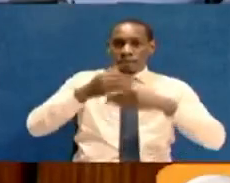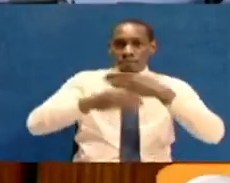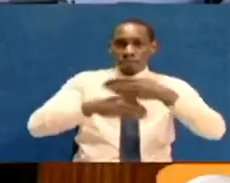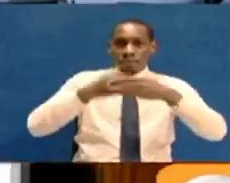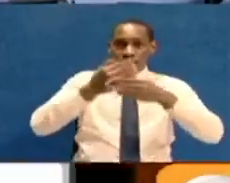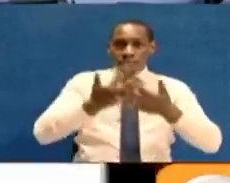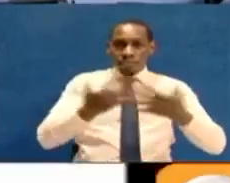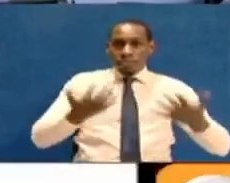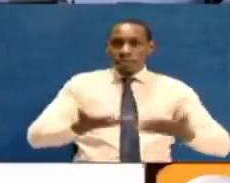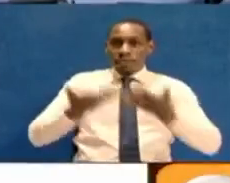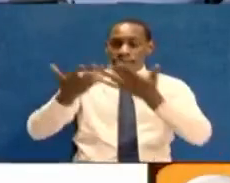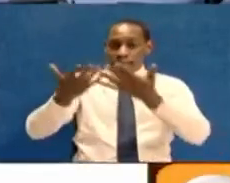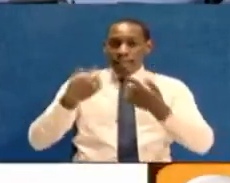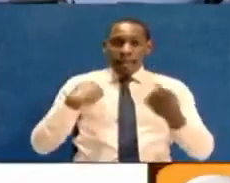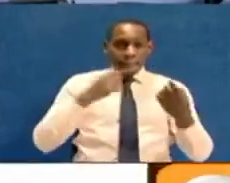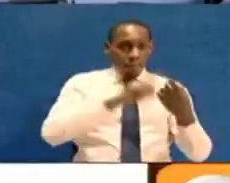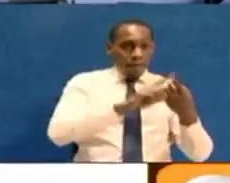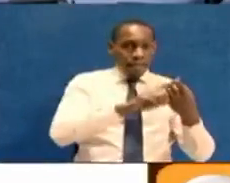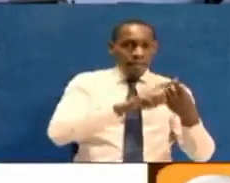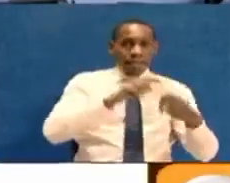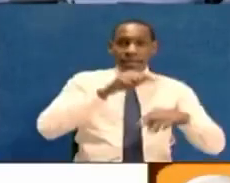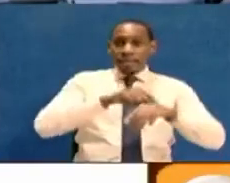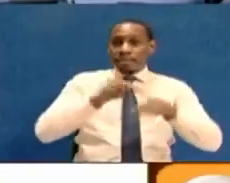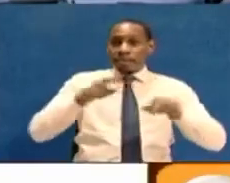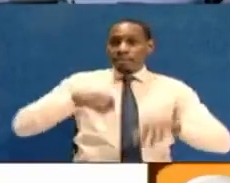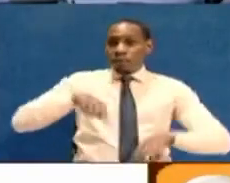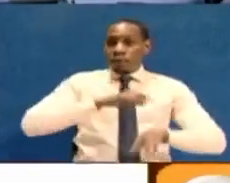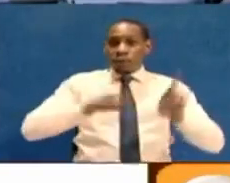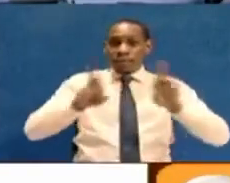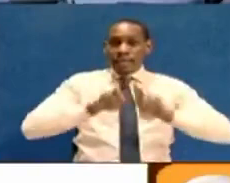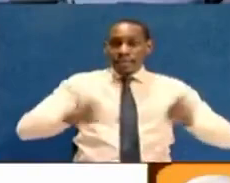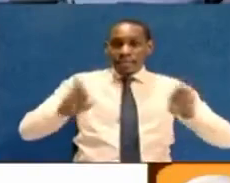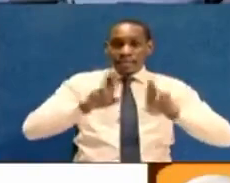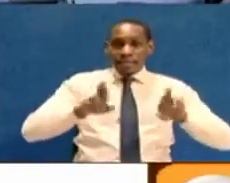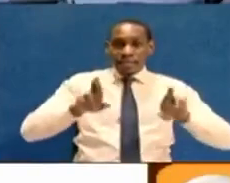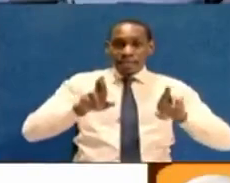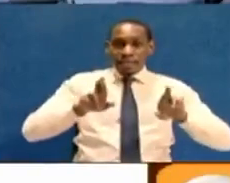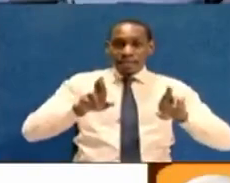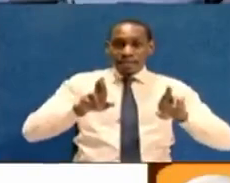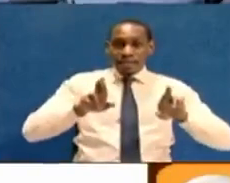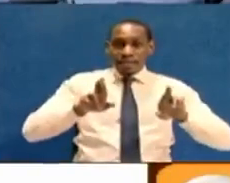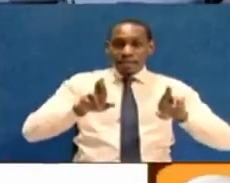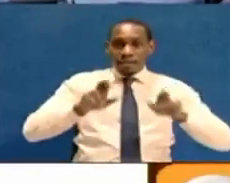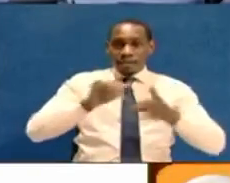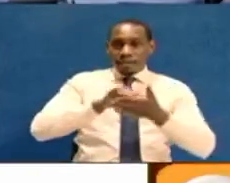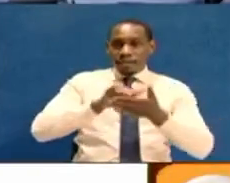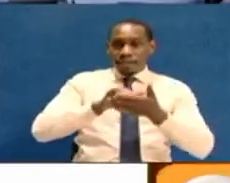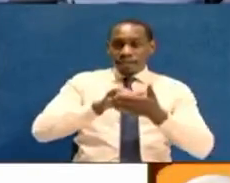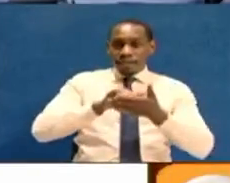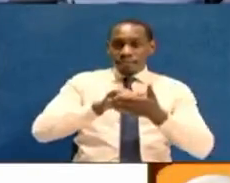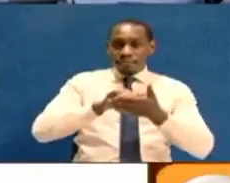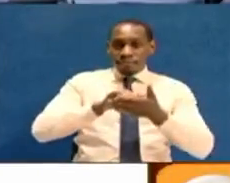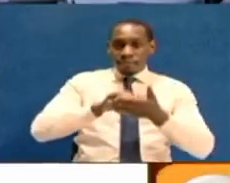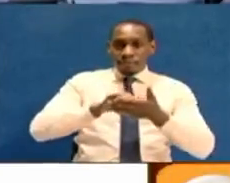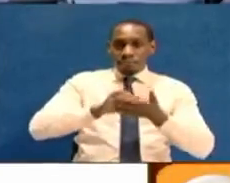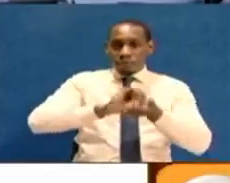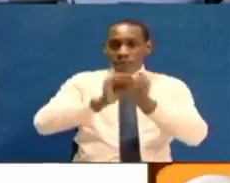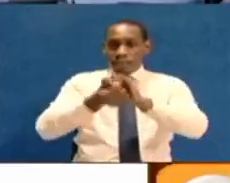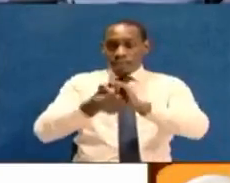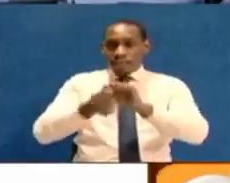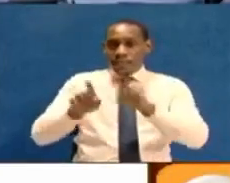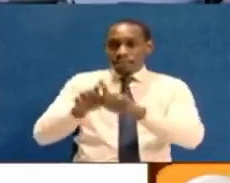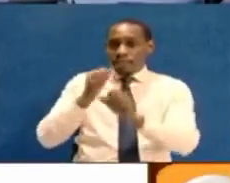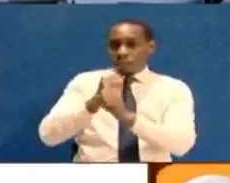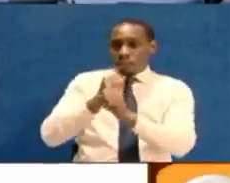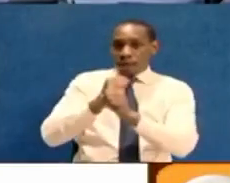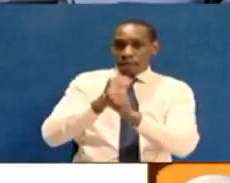for us, so that when we are ready and can be able to buy the freighters, the big freighters that are actually purposed for this kind